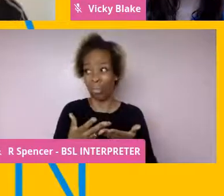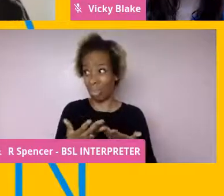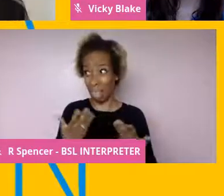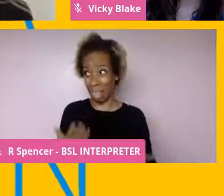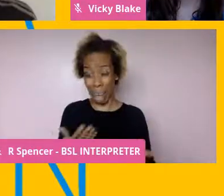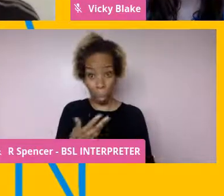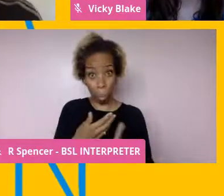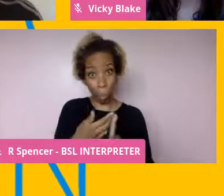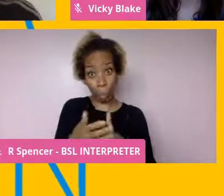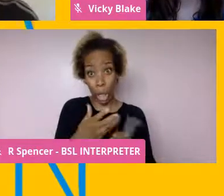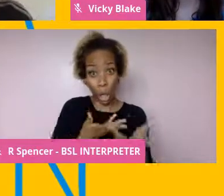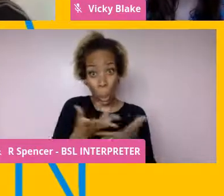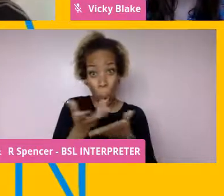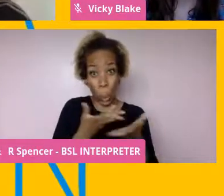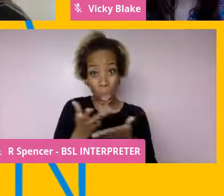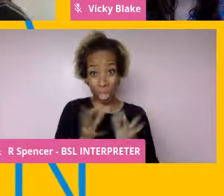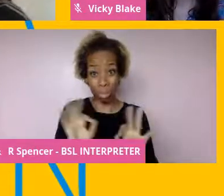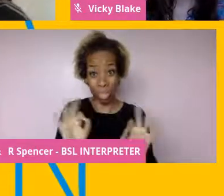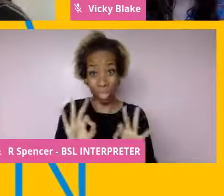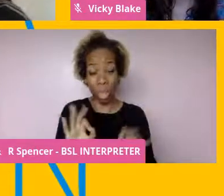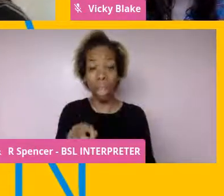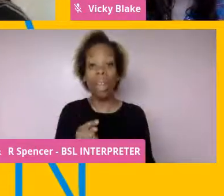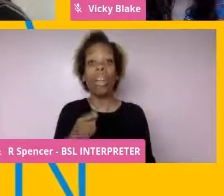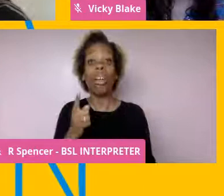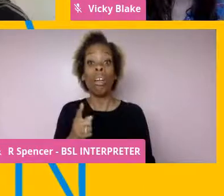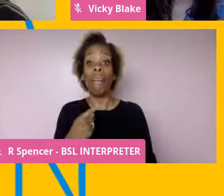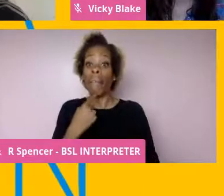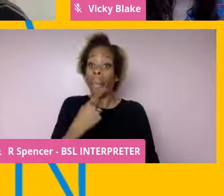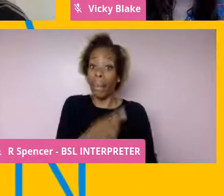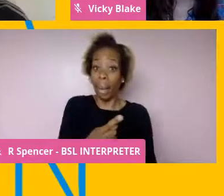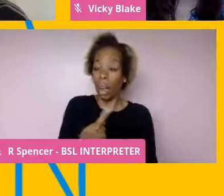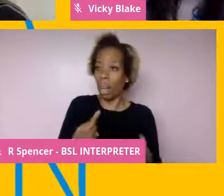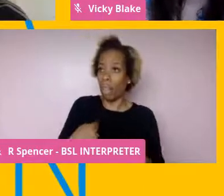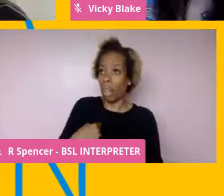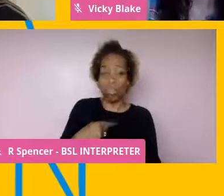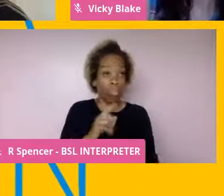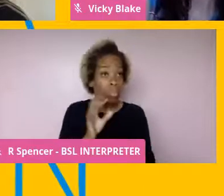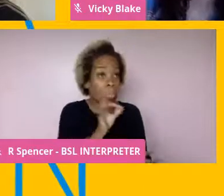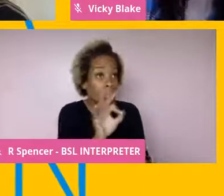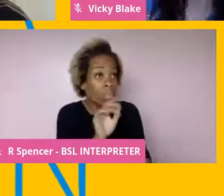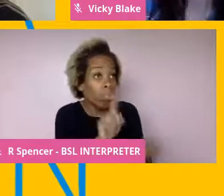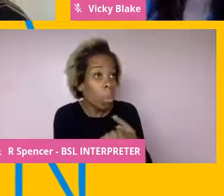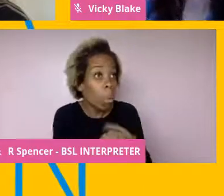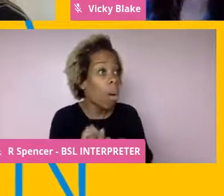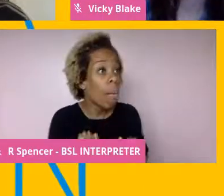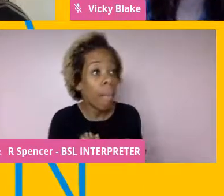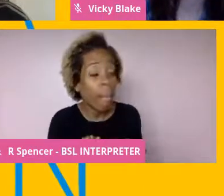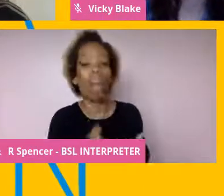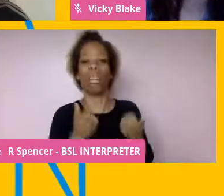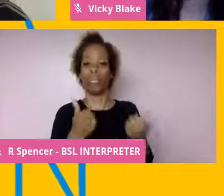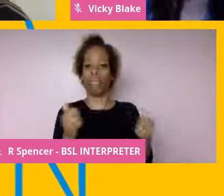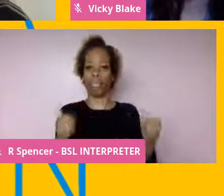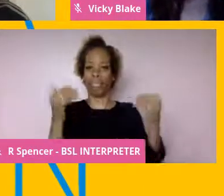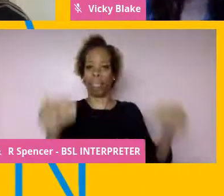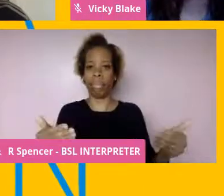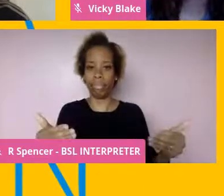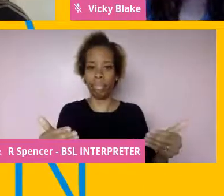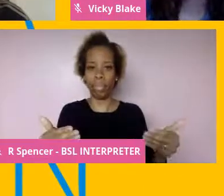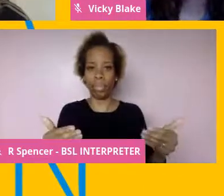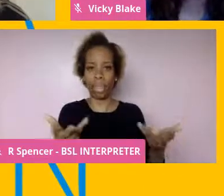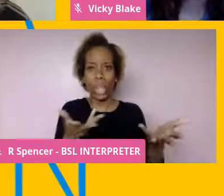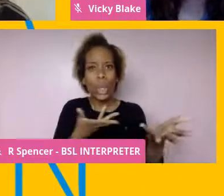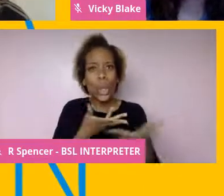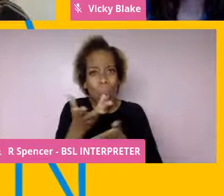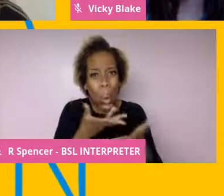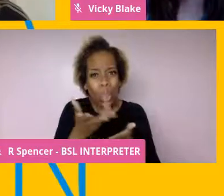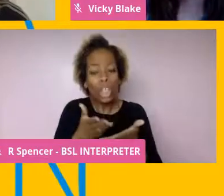negotiating. They're inviting comment rather than actually realizing that certain things have to be consulted, and that negotiation means you reach an agreement, and if it's not